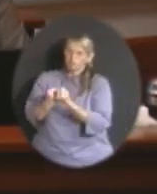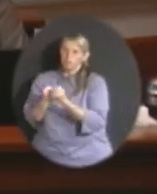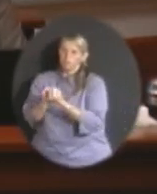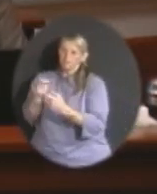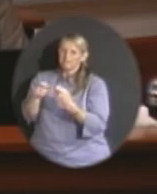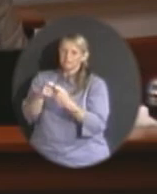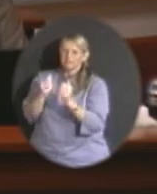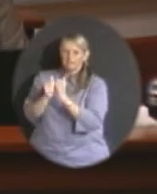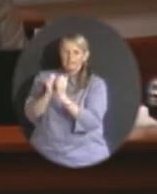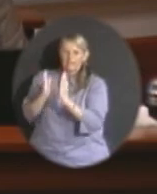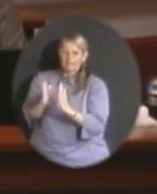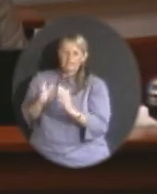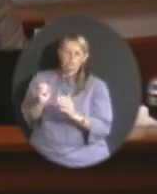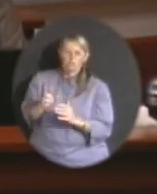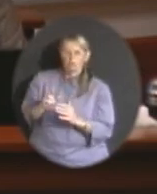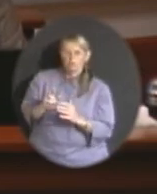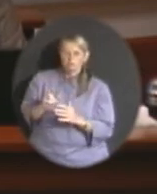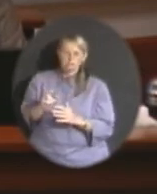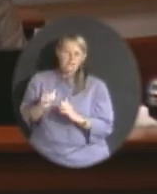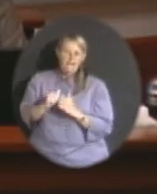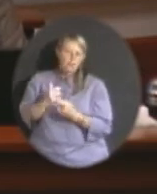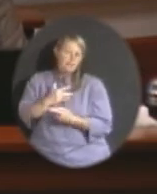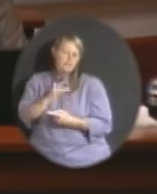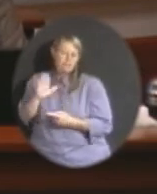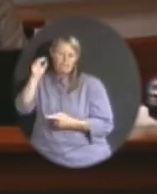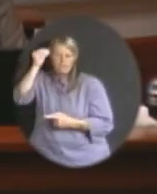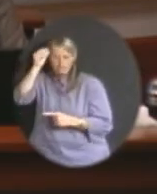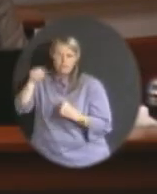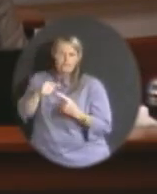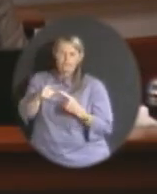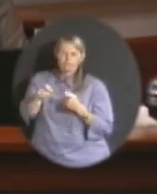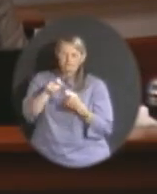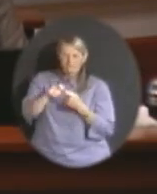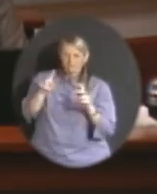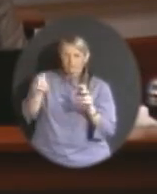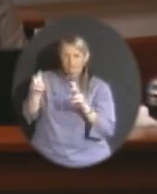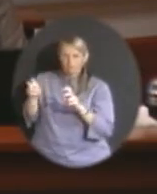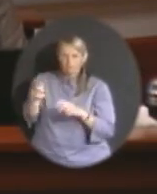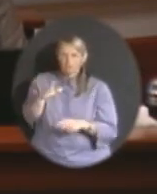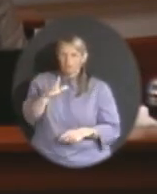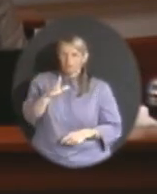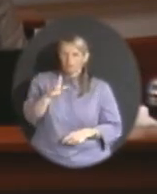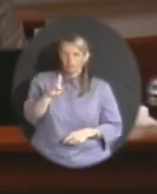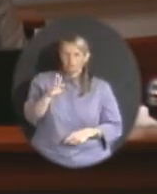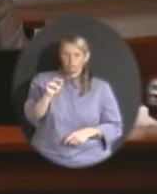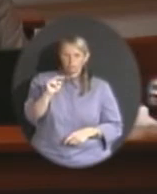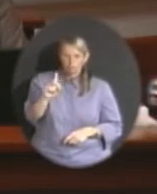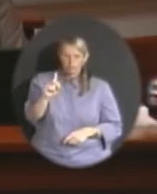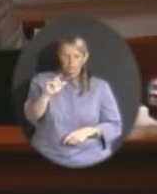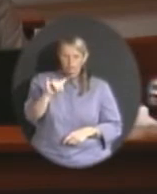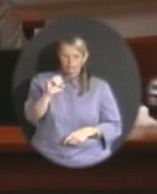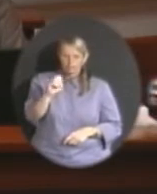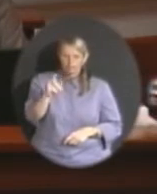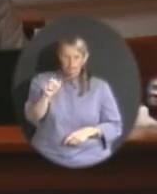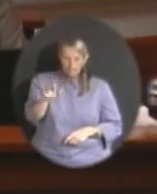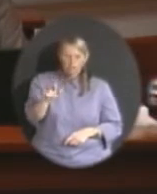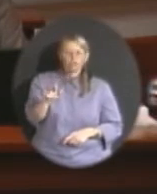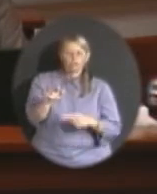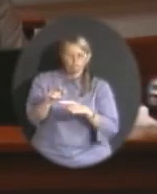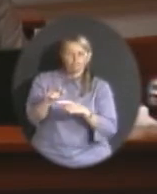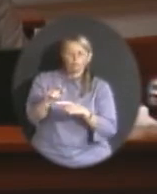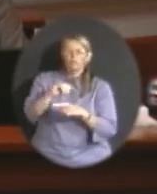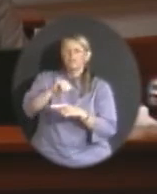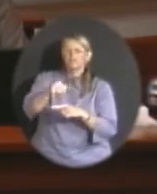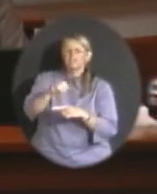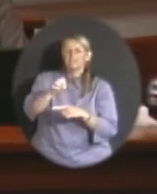how they feel a stance, that they might take on something. Brent Yeager did a little work for us today, and we reminded all of our staff members in